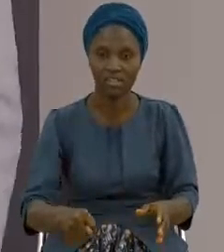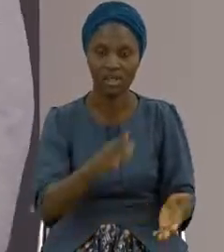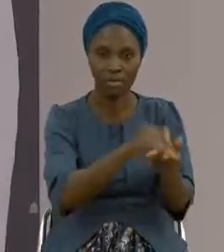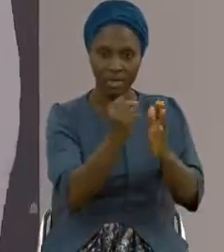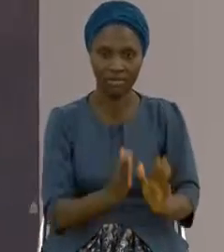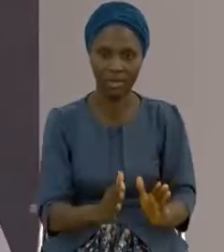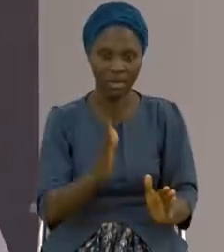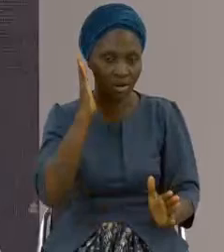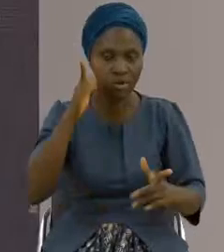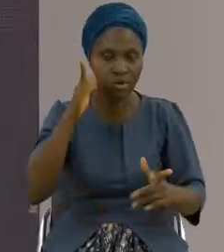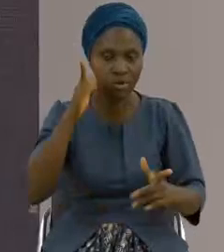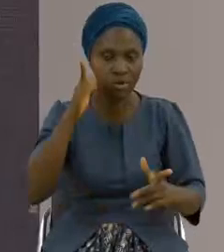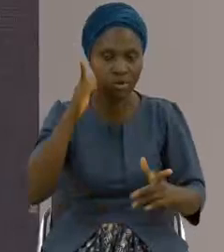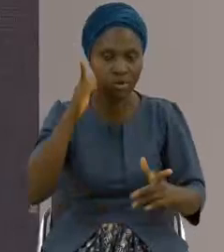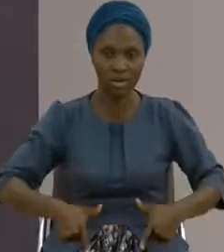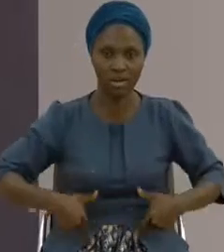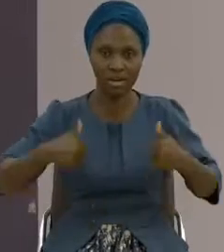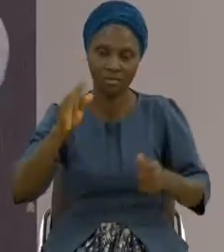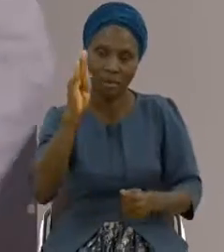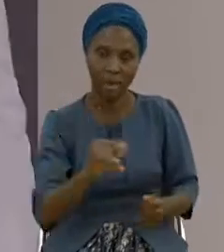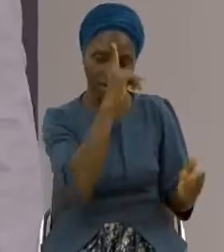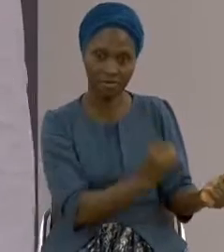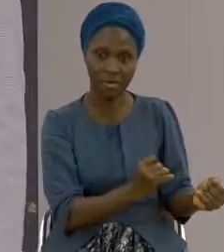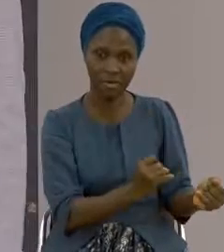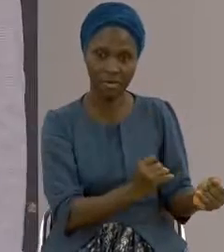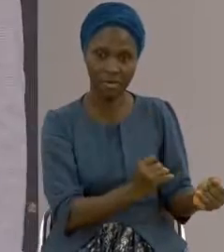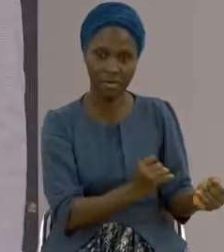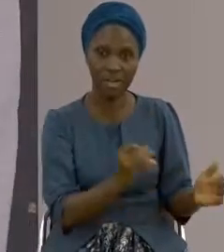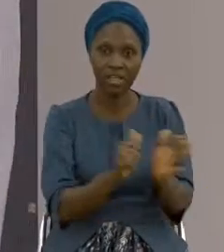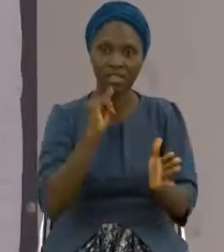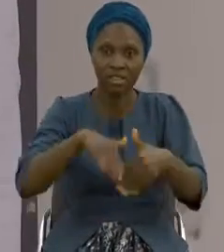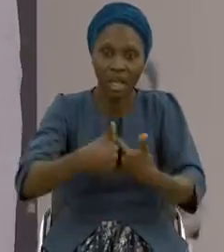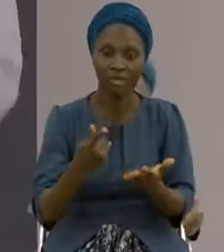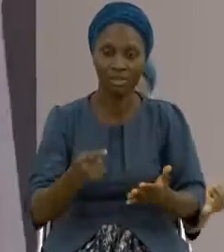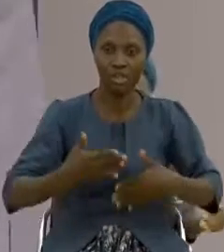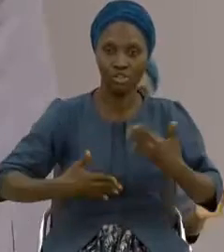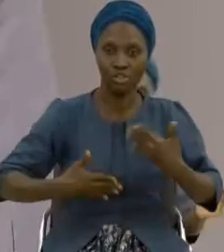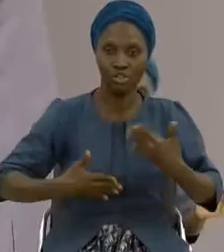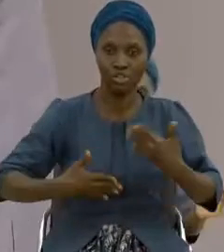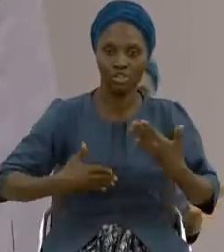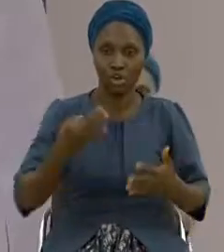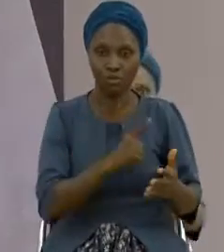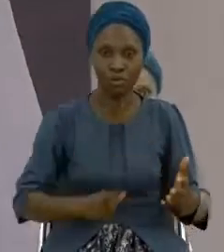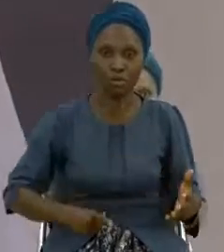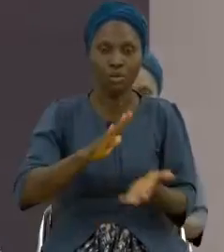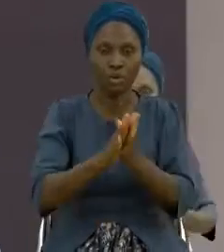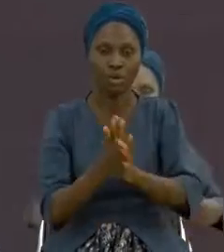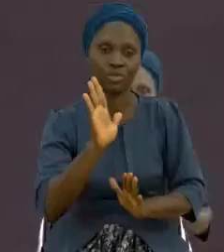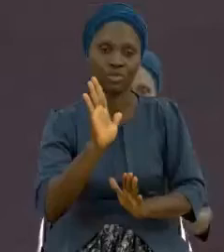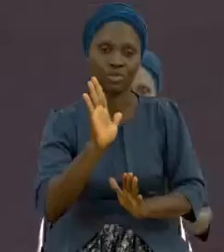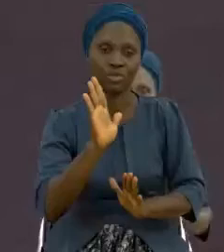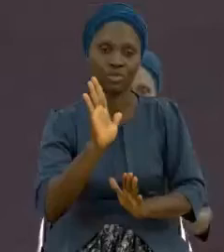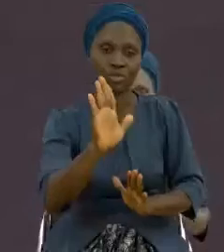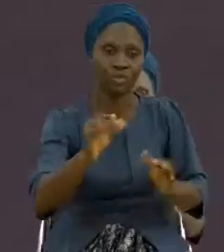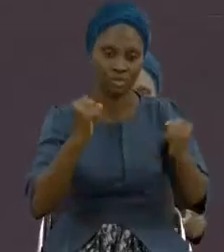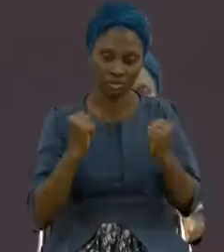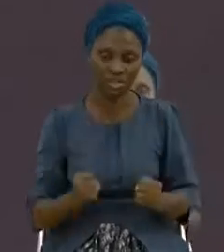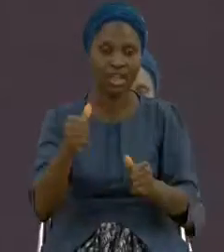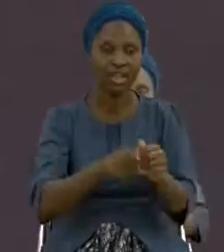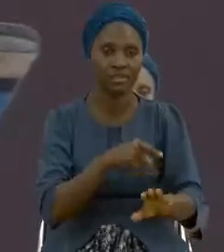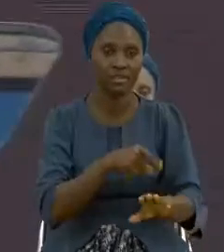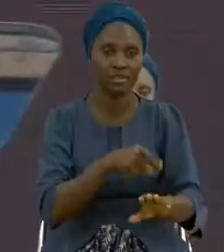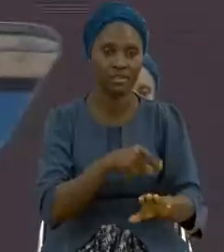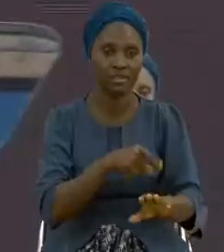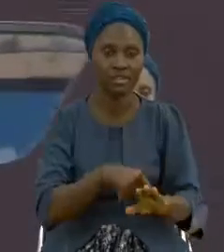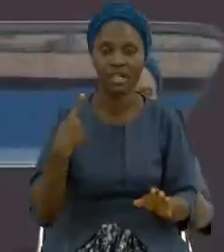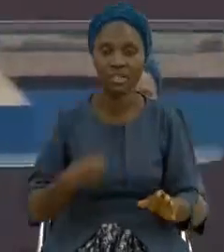is your strength every time. The just shall live by faith. That's how we walk on the stormy waters